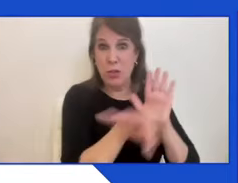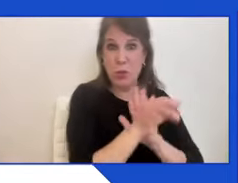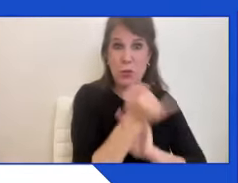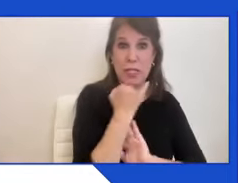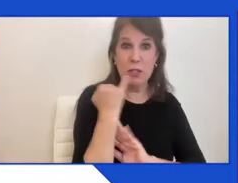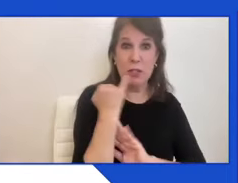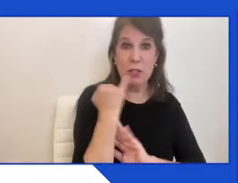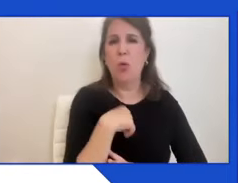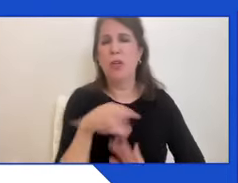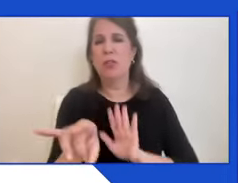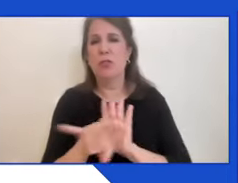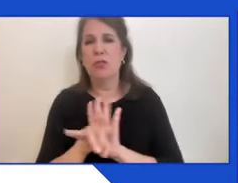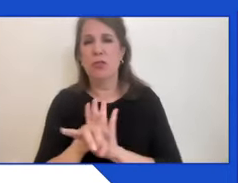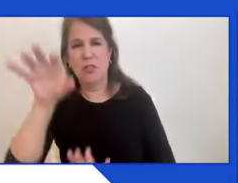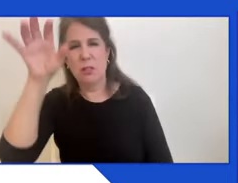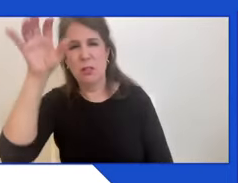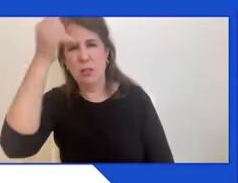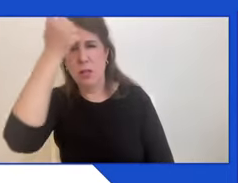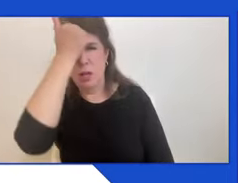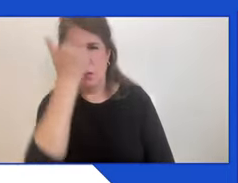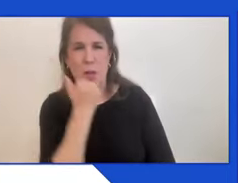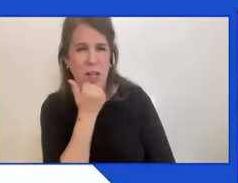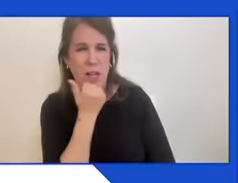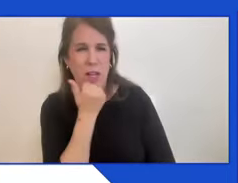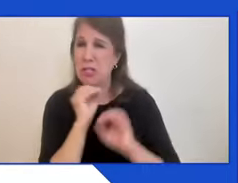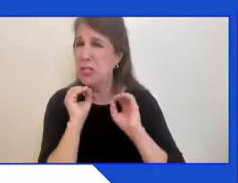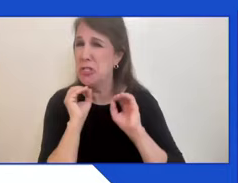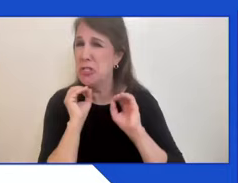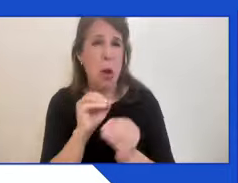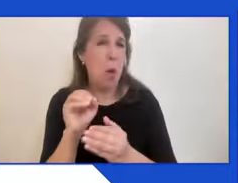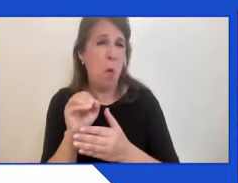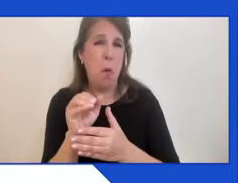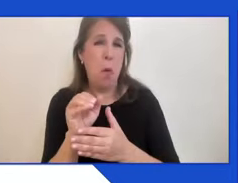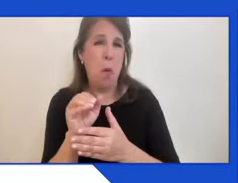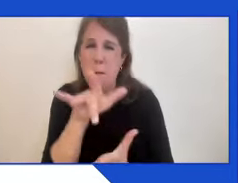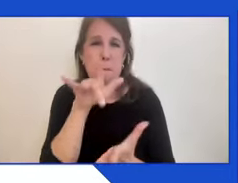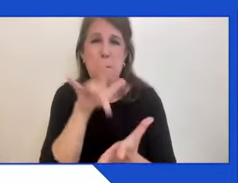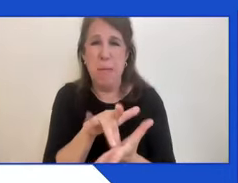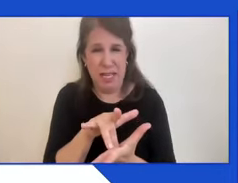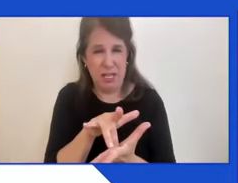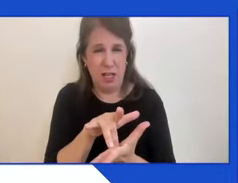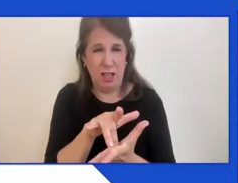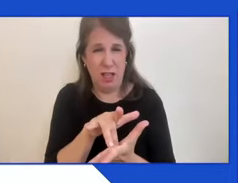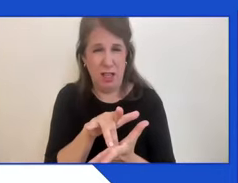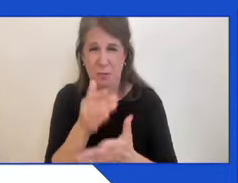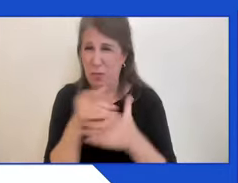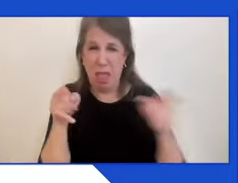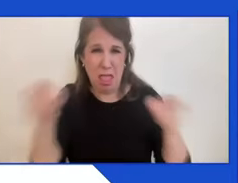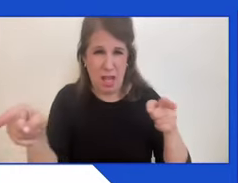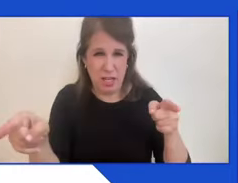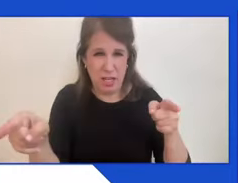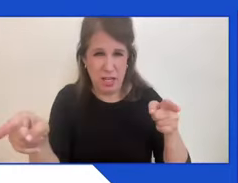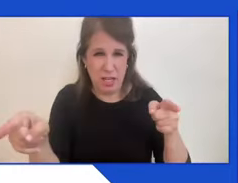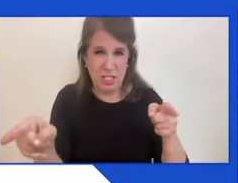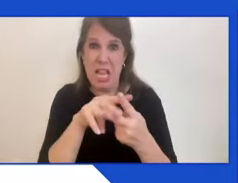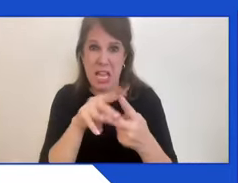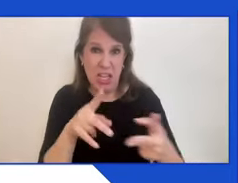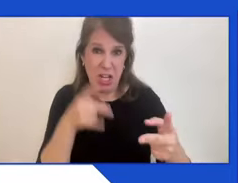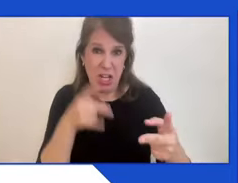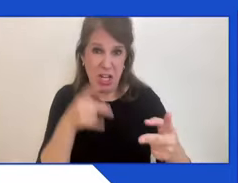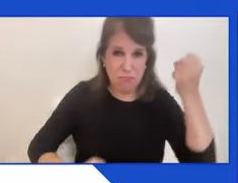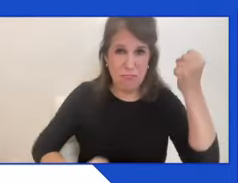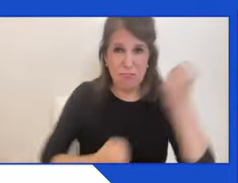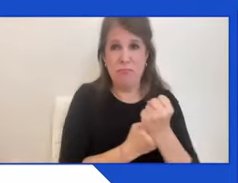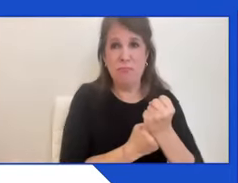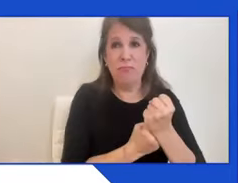or Hamas. There is no middle ground in this conflict. You're either for the Jewish